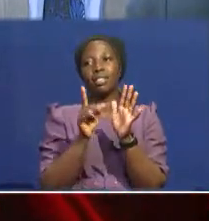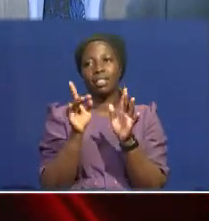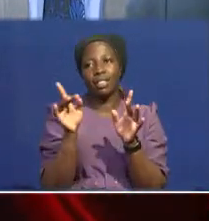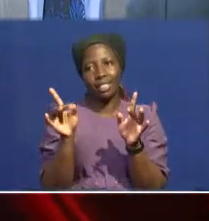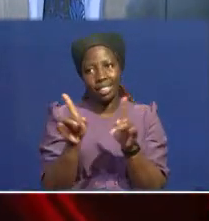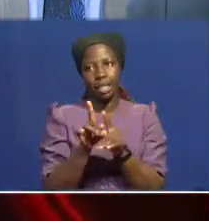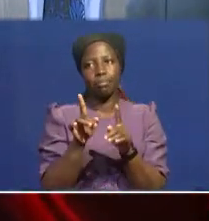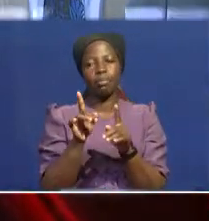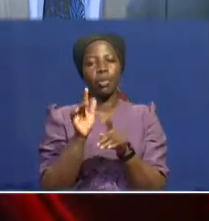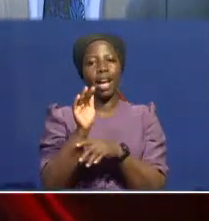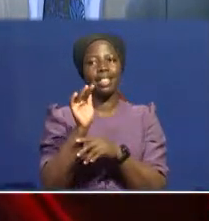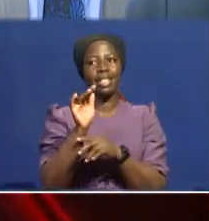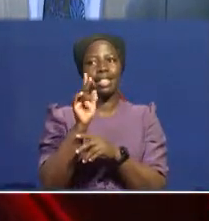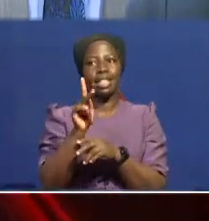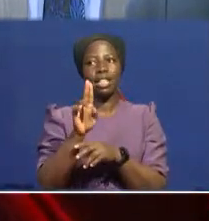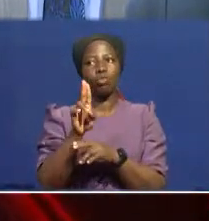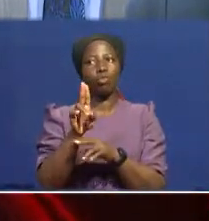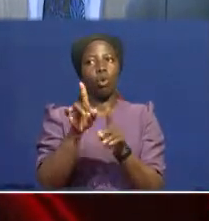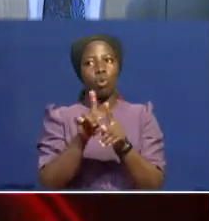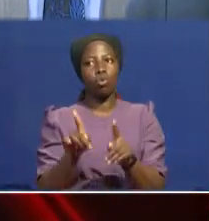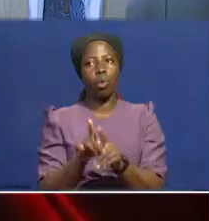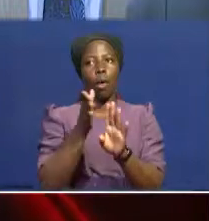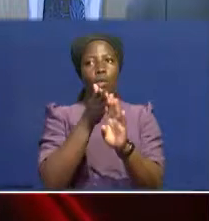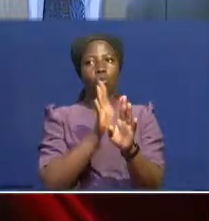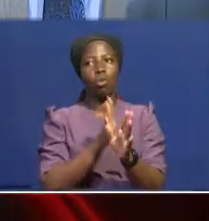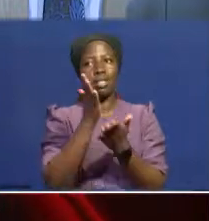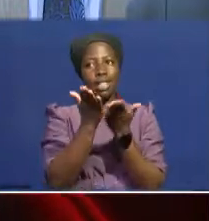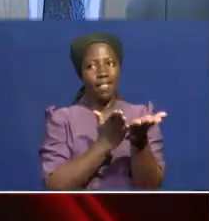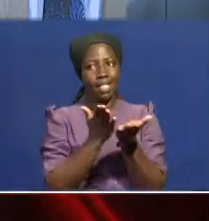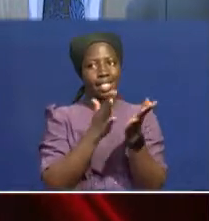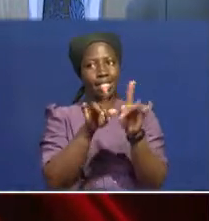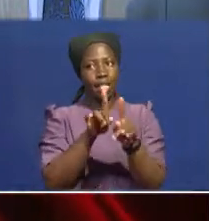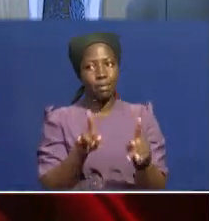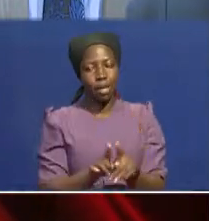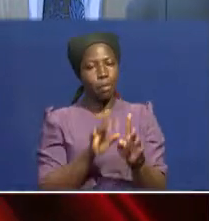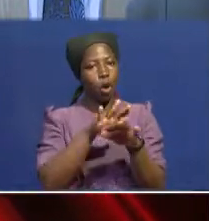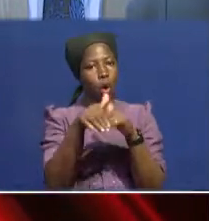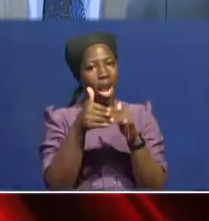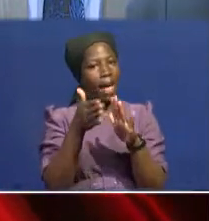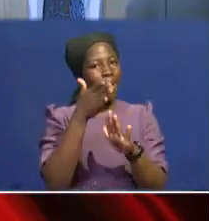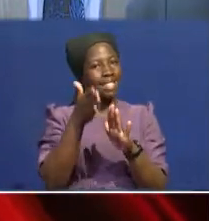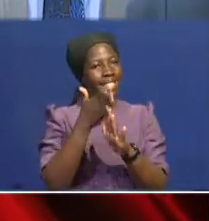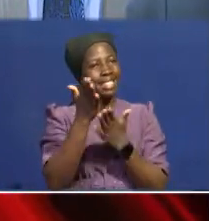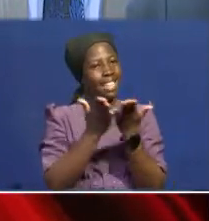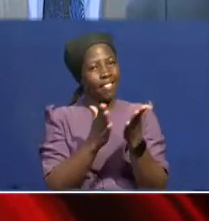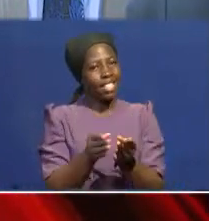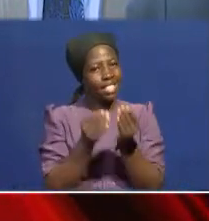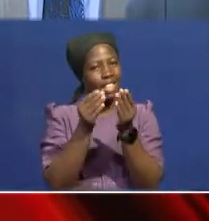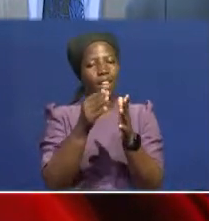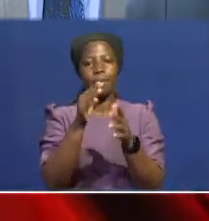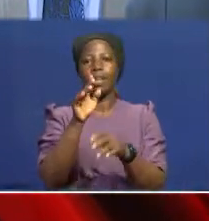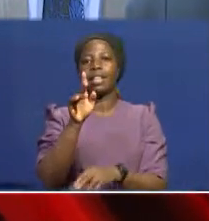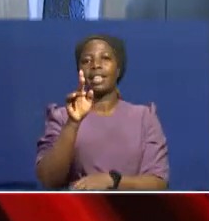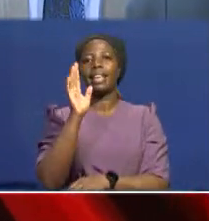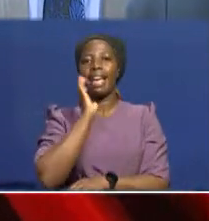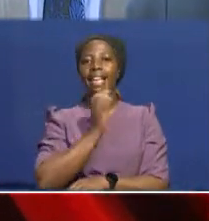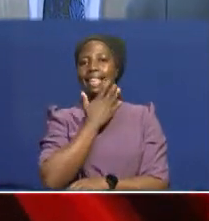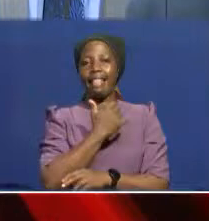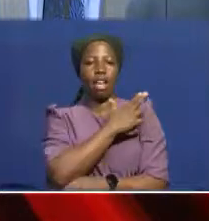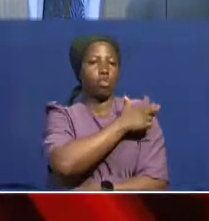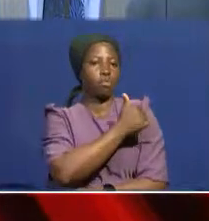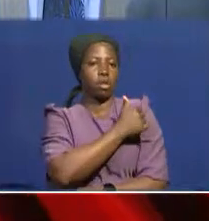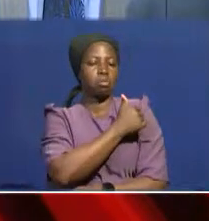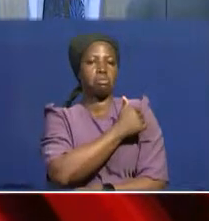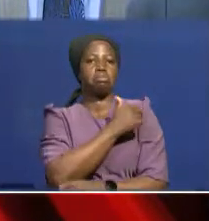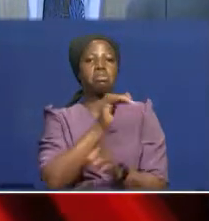services. We are here and we made a resolution that even the bare minimum services, the emergencies that were being offered at KUTTRH are now closed.